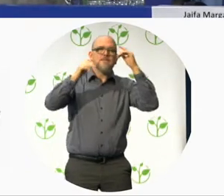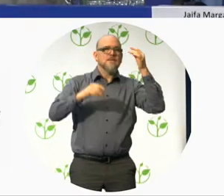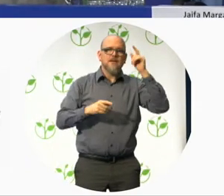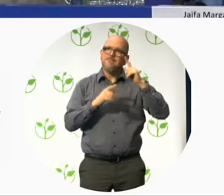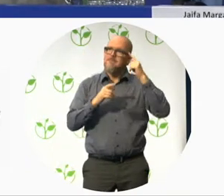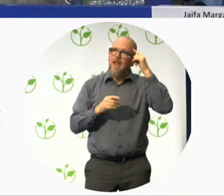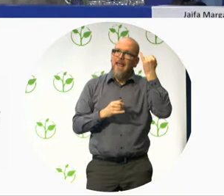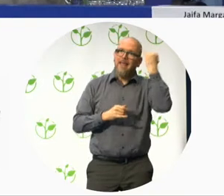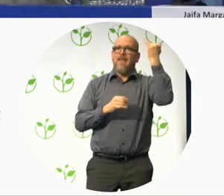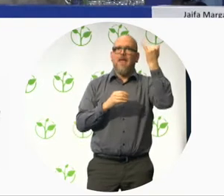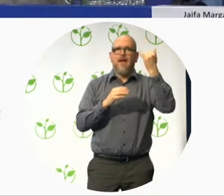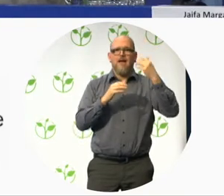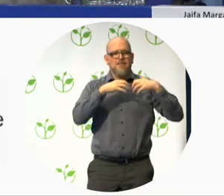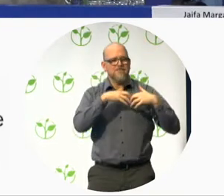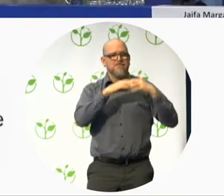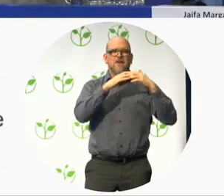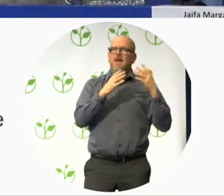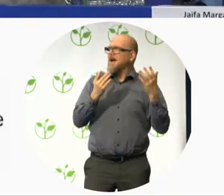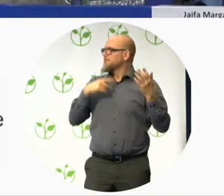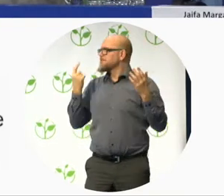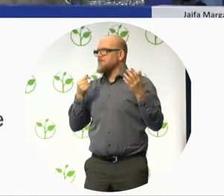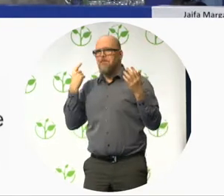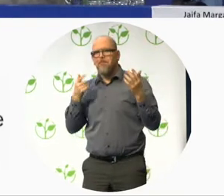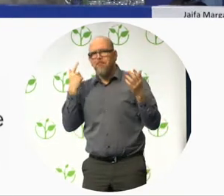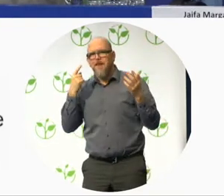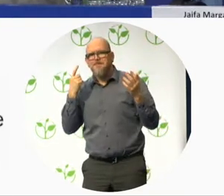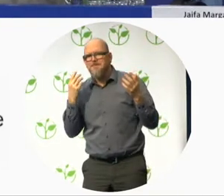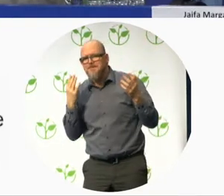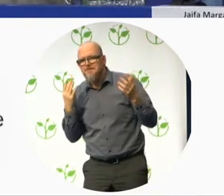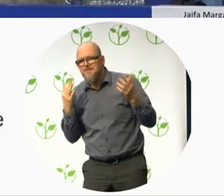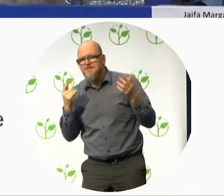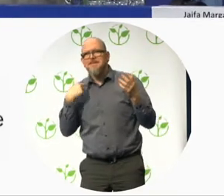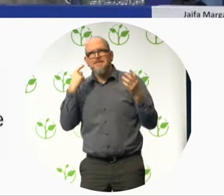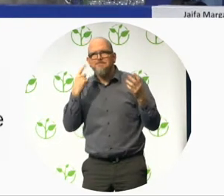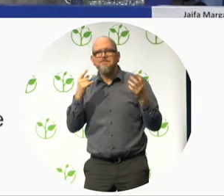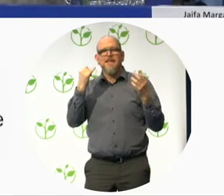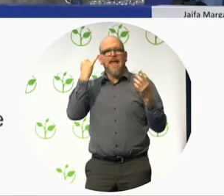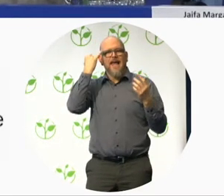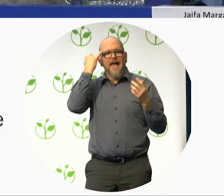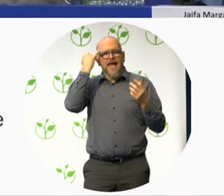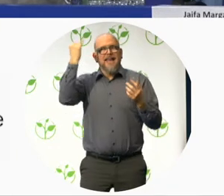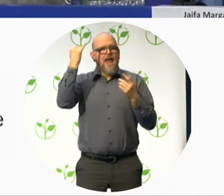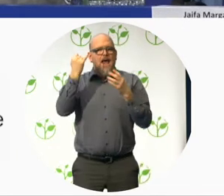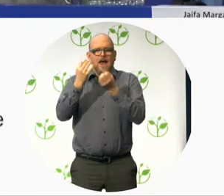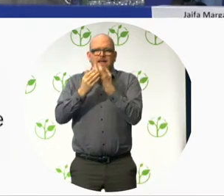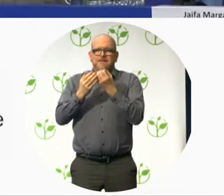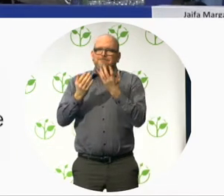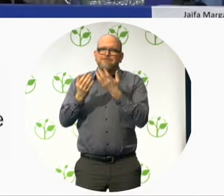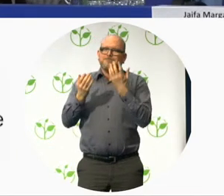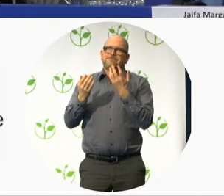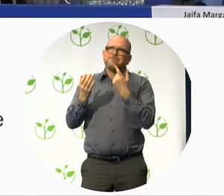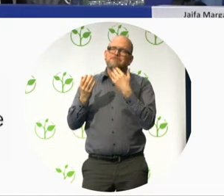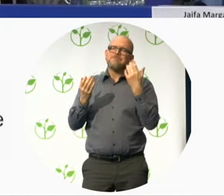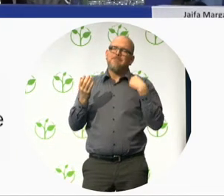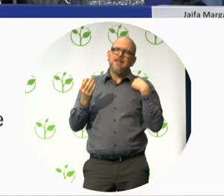to create and realize ideas. One of the ideas we have done in